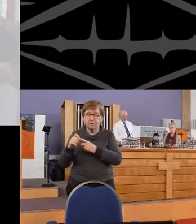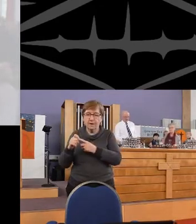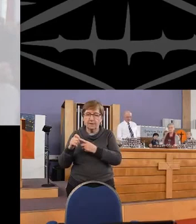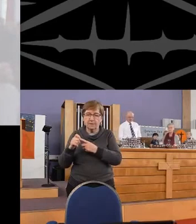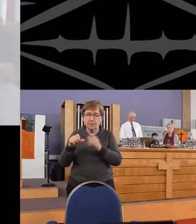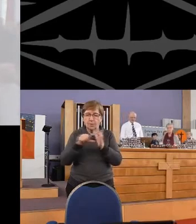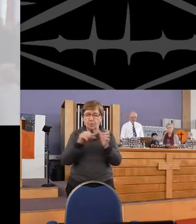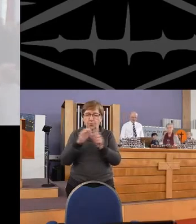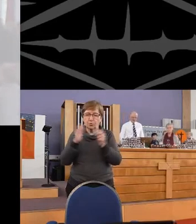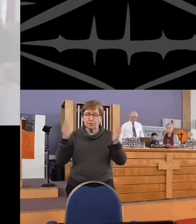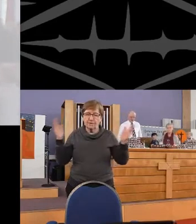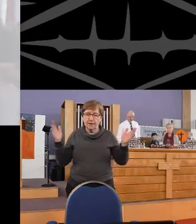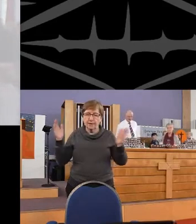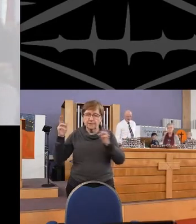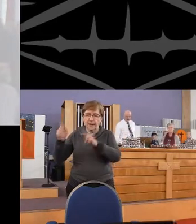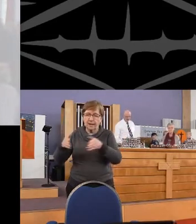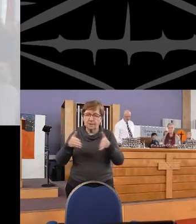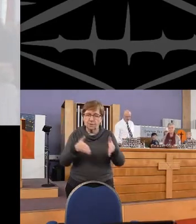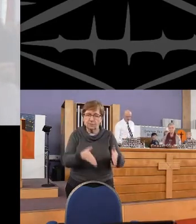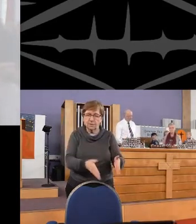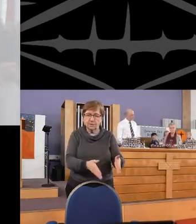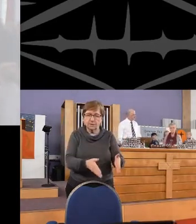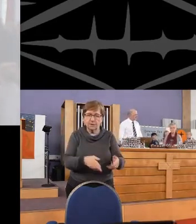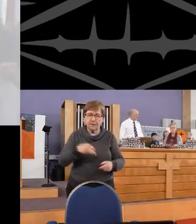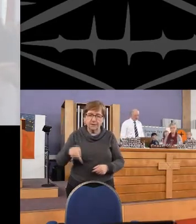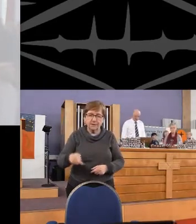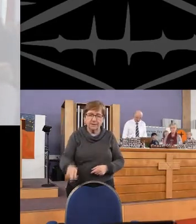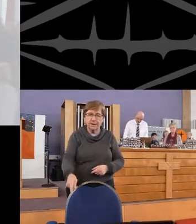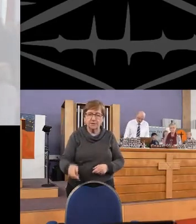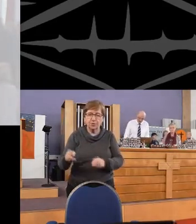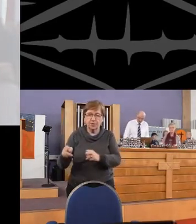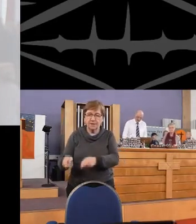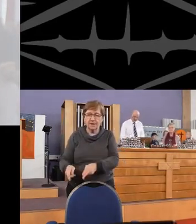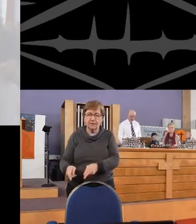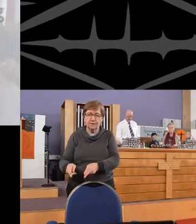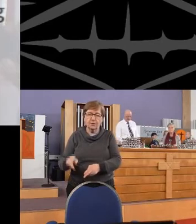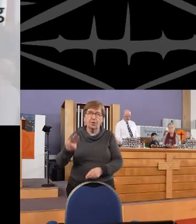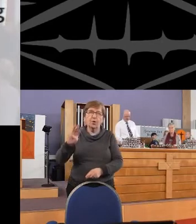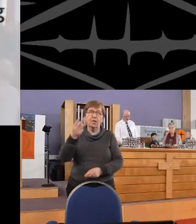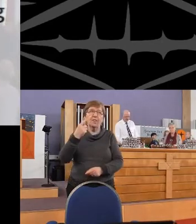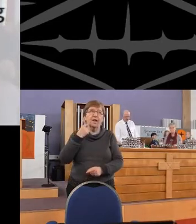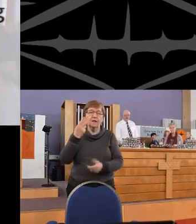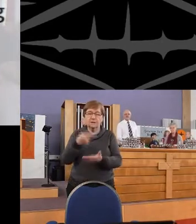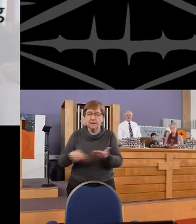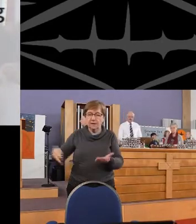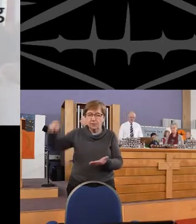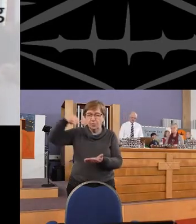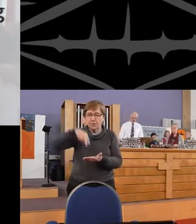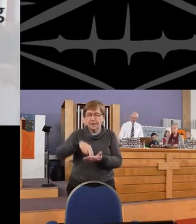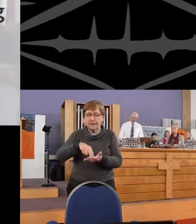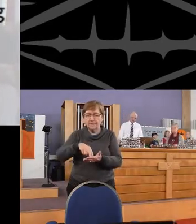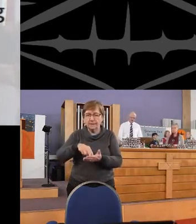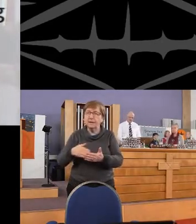under Pontius Pilate, was crucified, died, and was buried. He descended to the grave. On the third